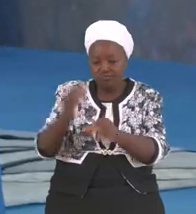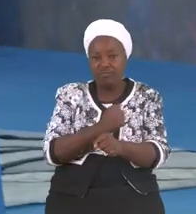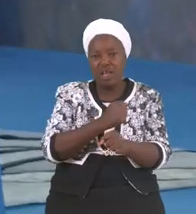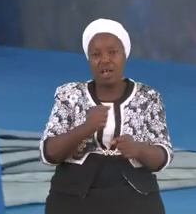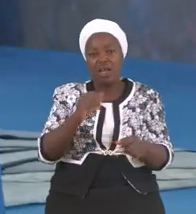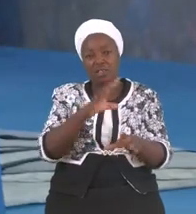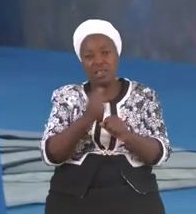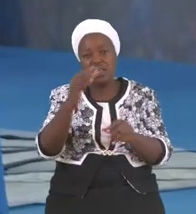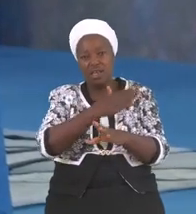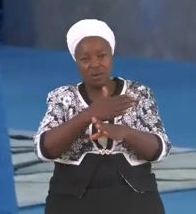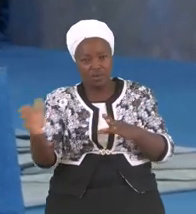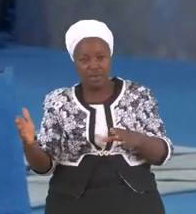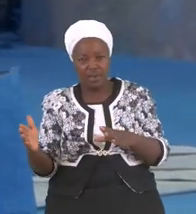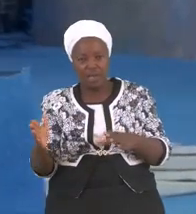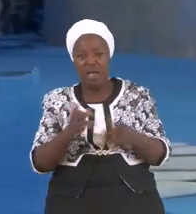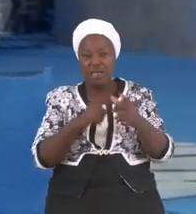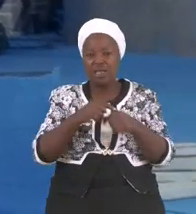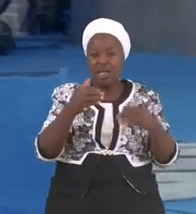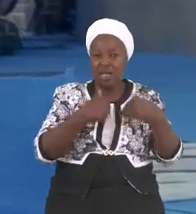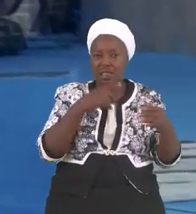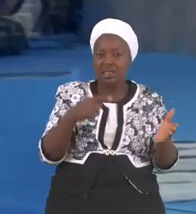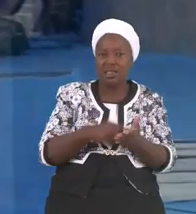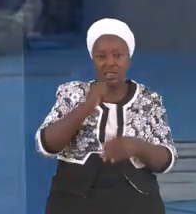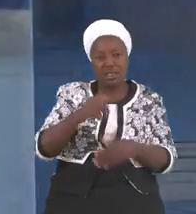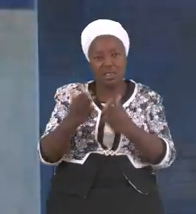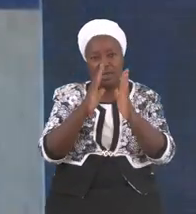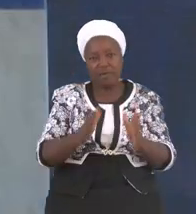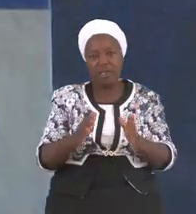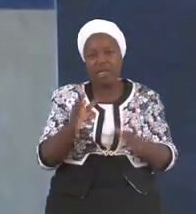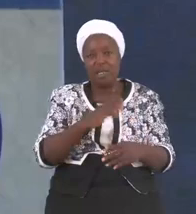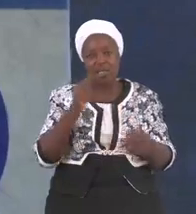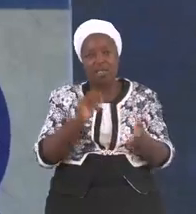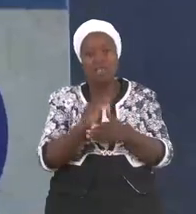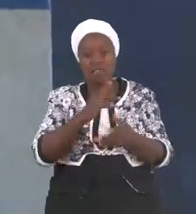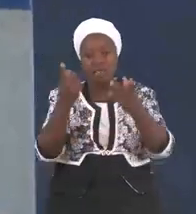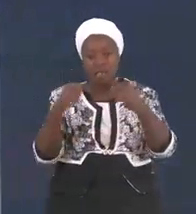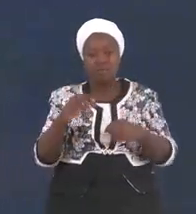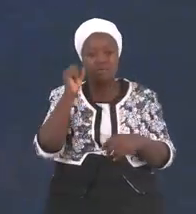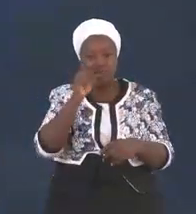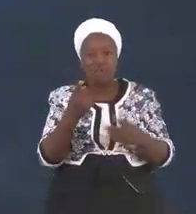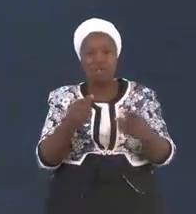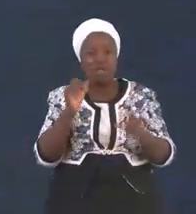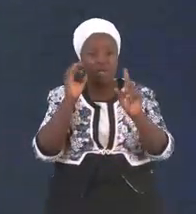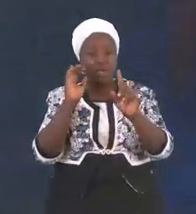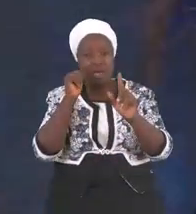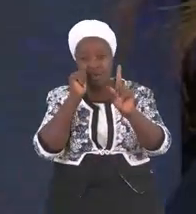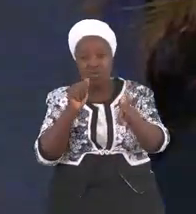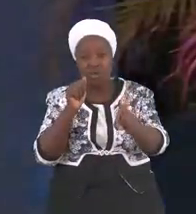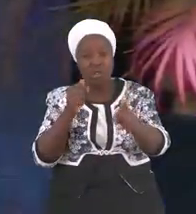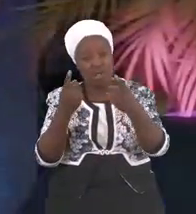and came and fell at his feet. She came. When she was coming, she